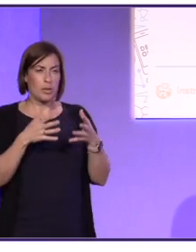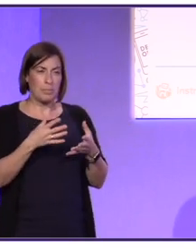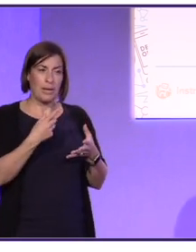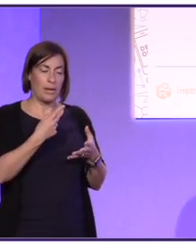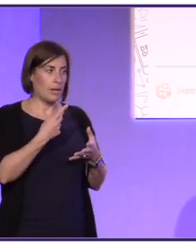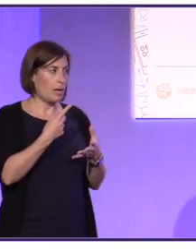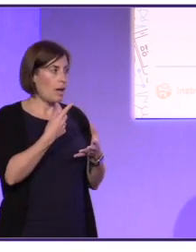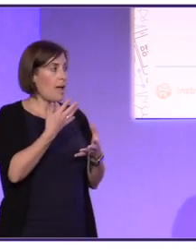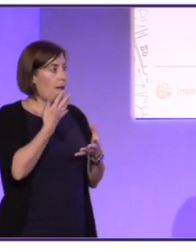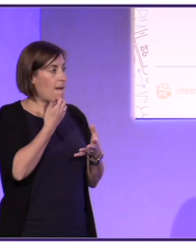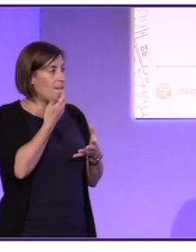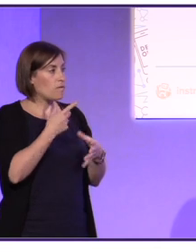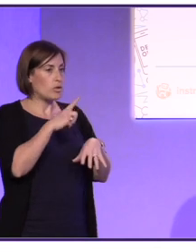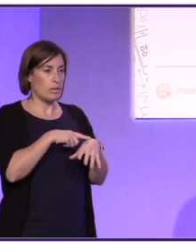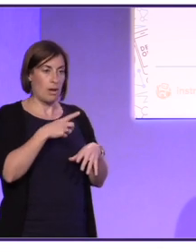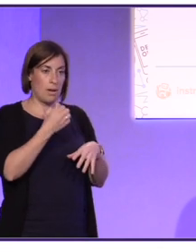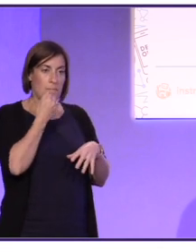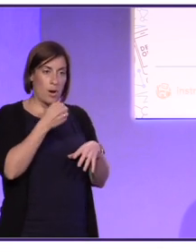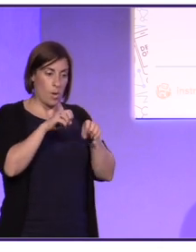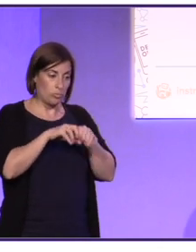code releases.